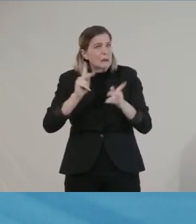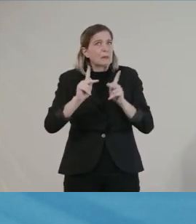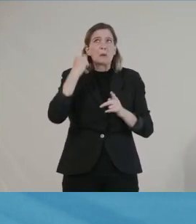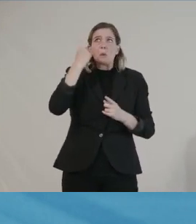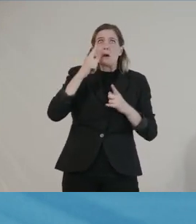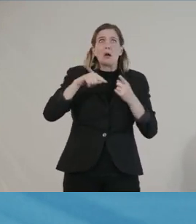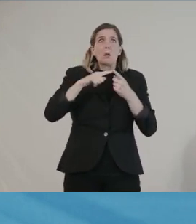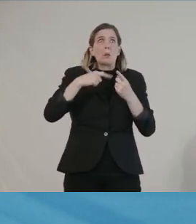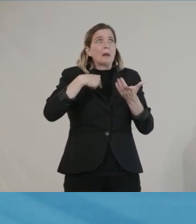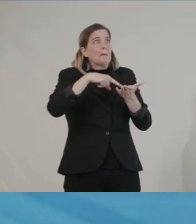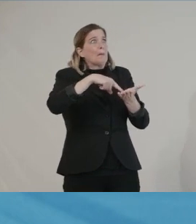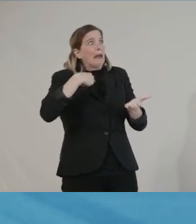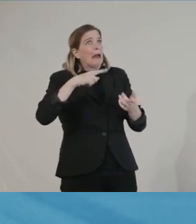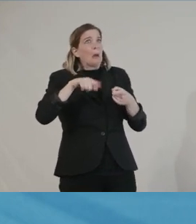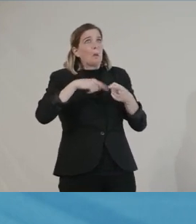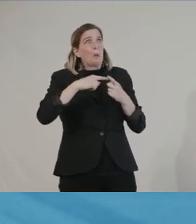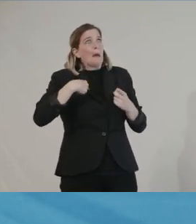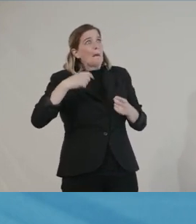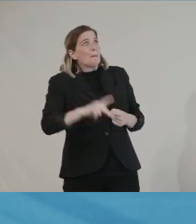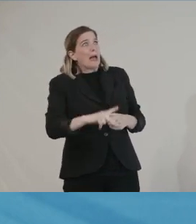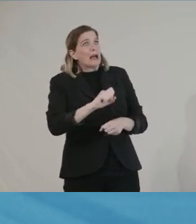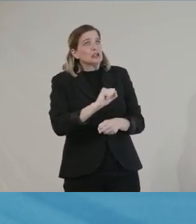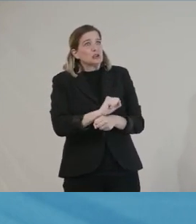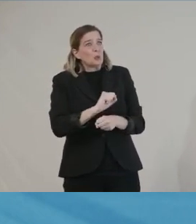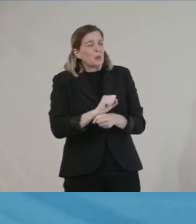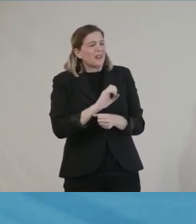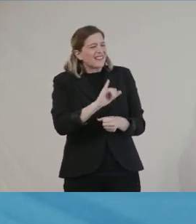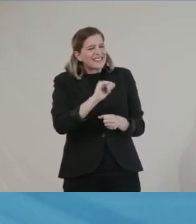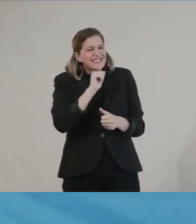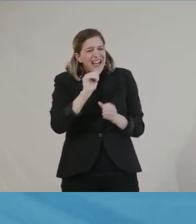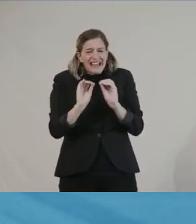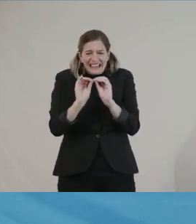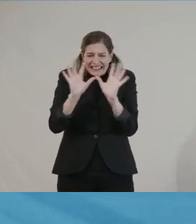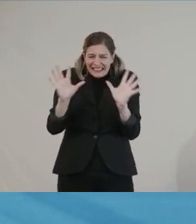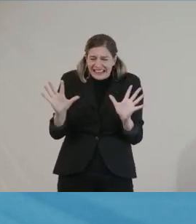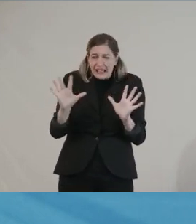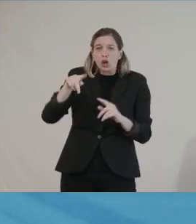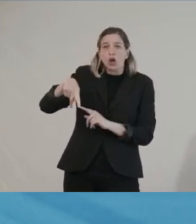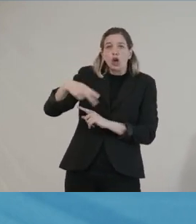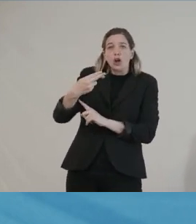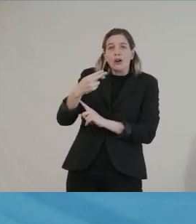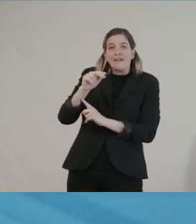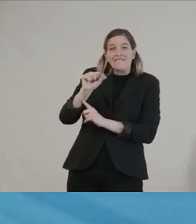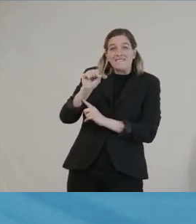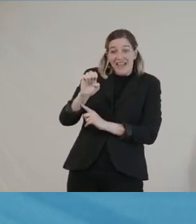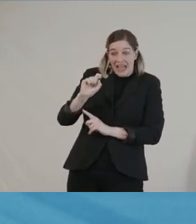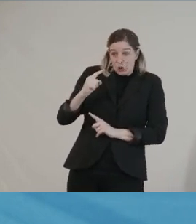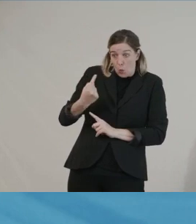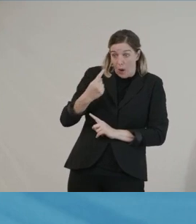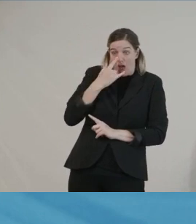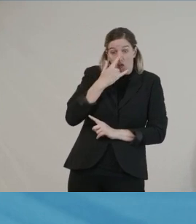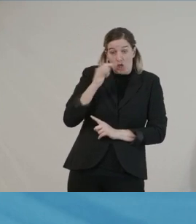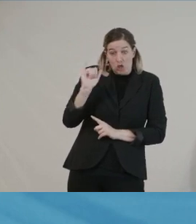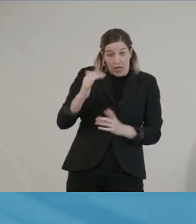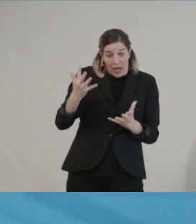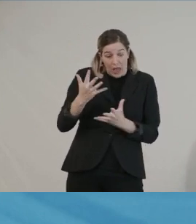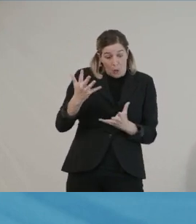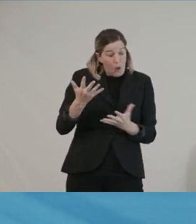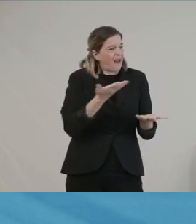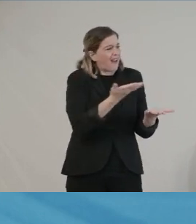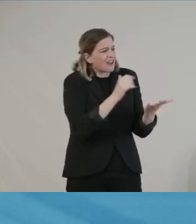not giving a clear roadmap as to what phase one is going to look like. Well, I've showed you what has